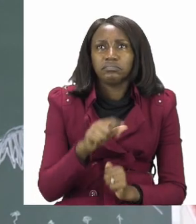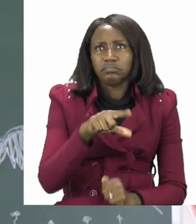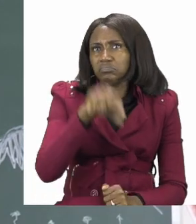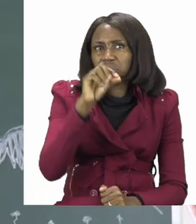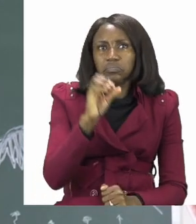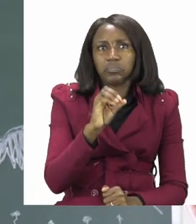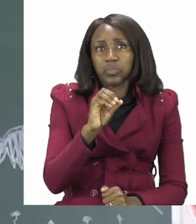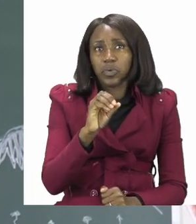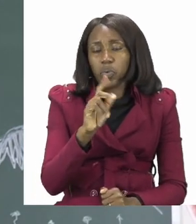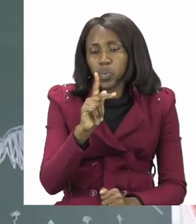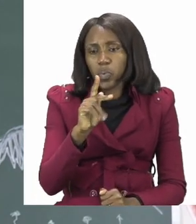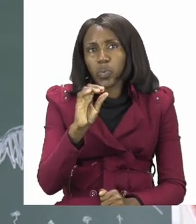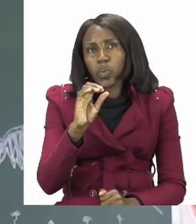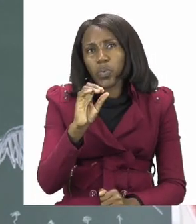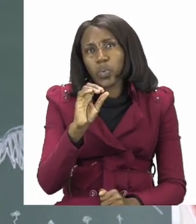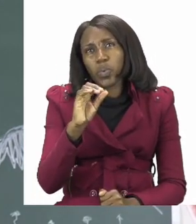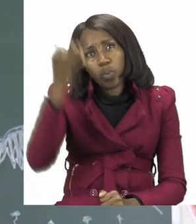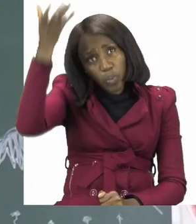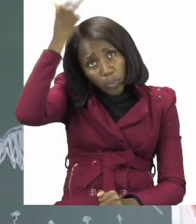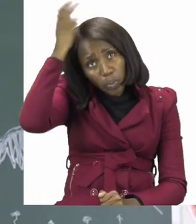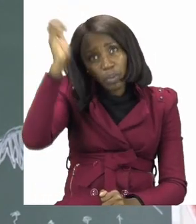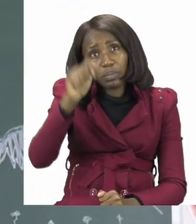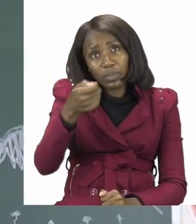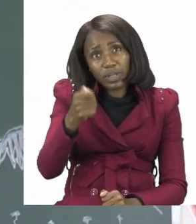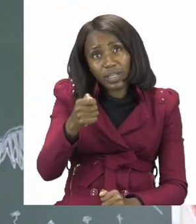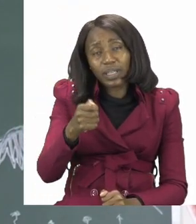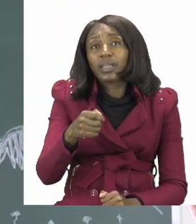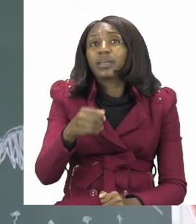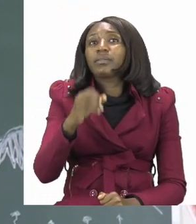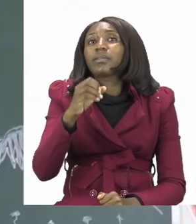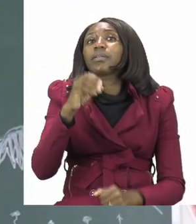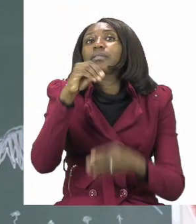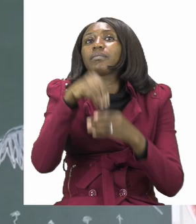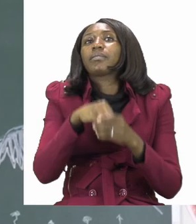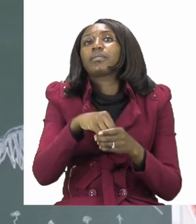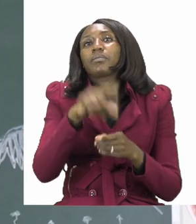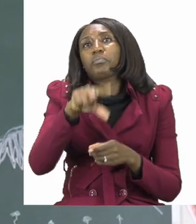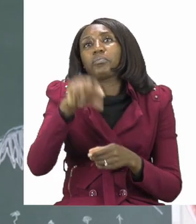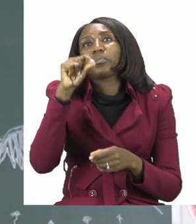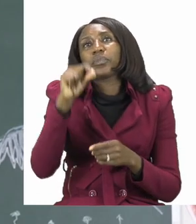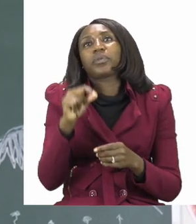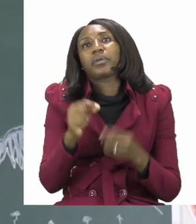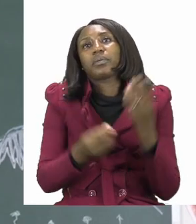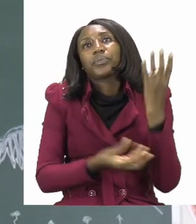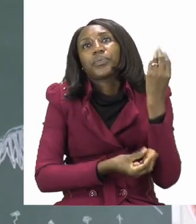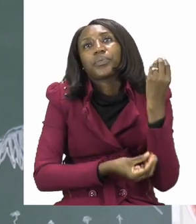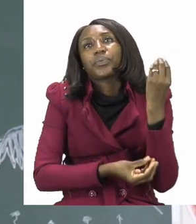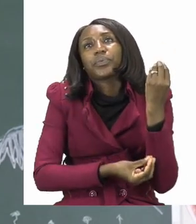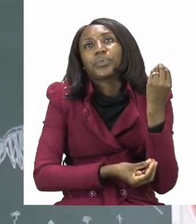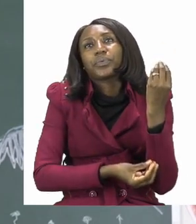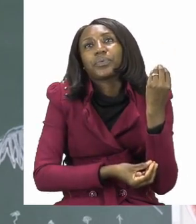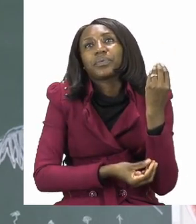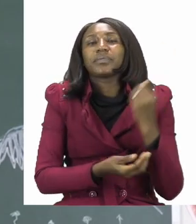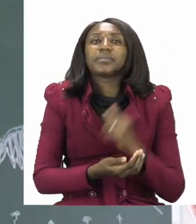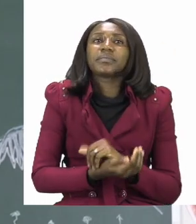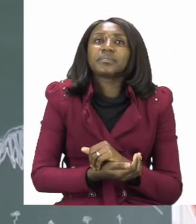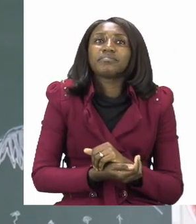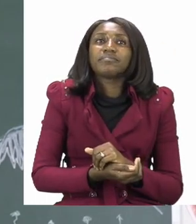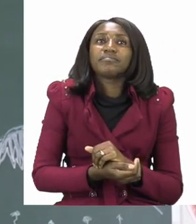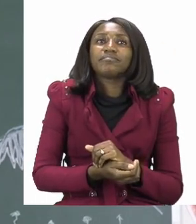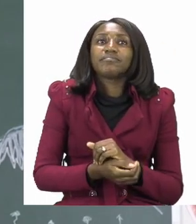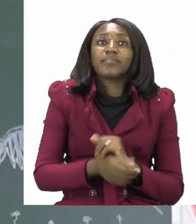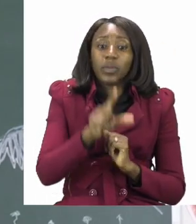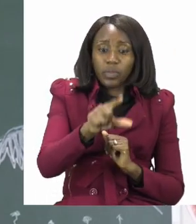The king's key is in the kitchen. Let's read that again.